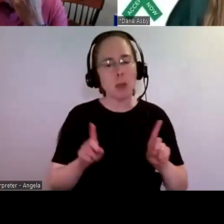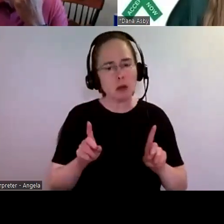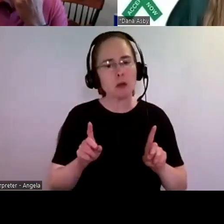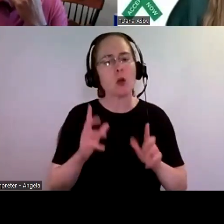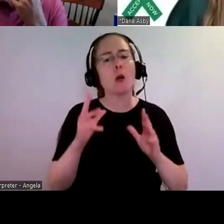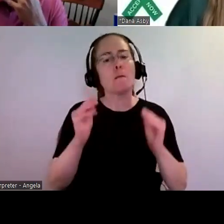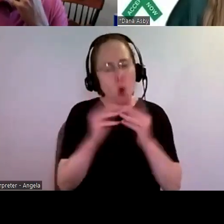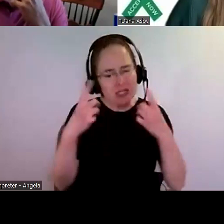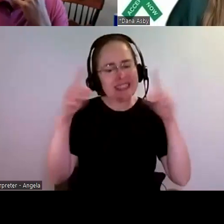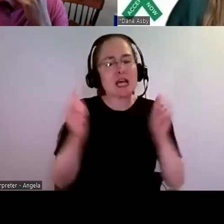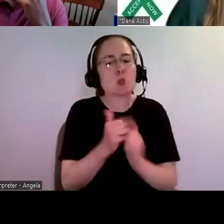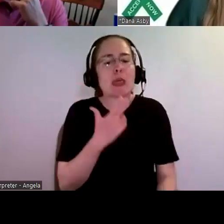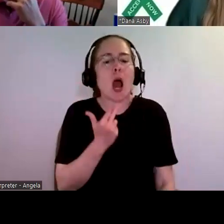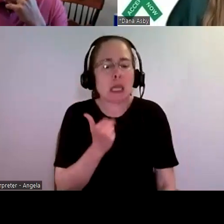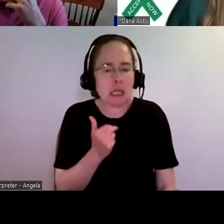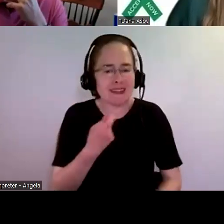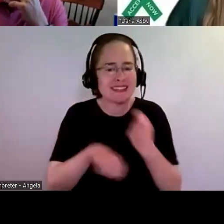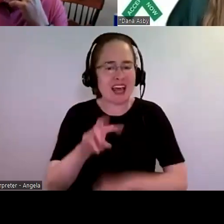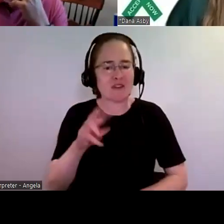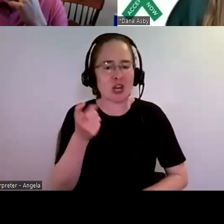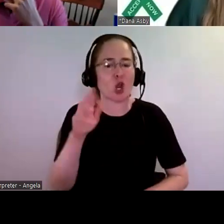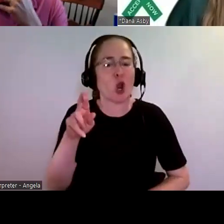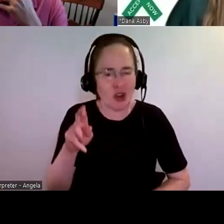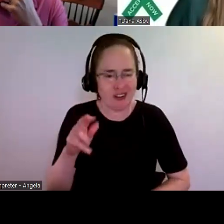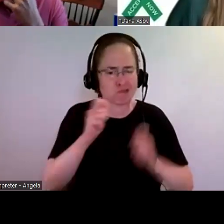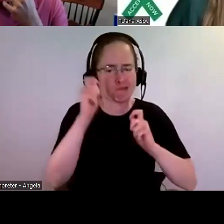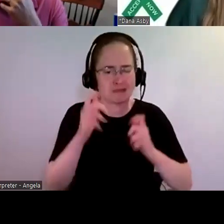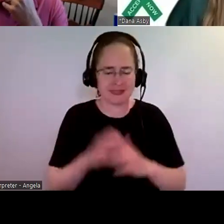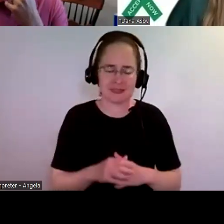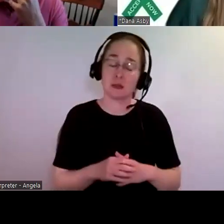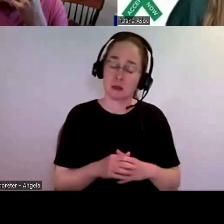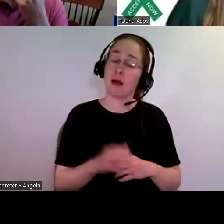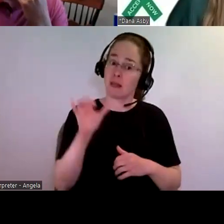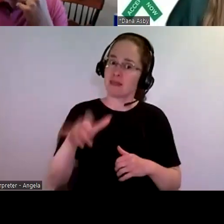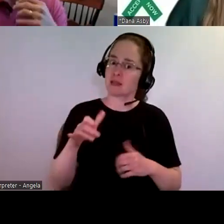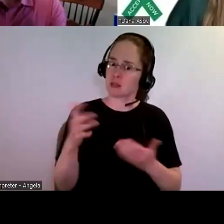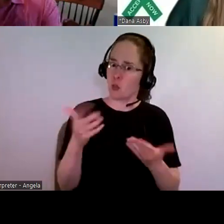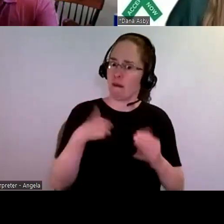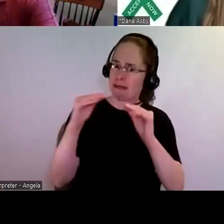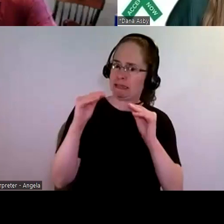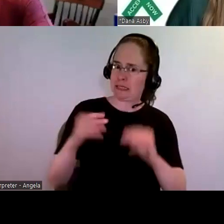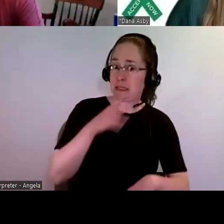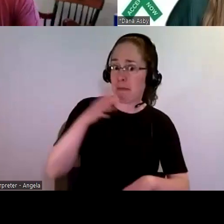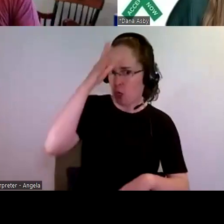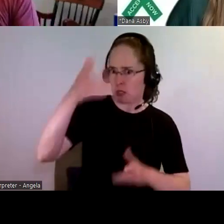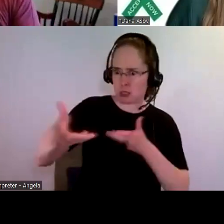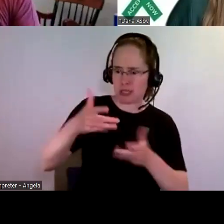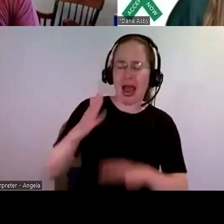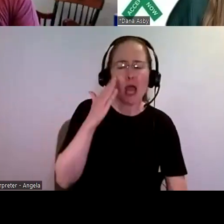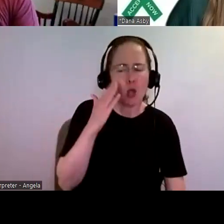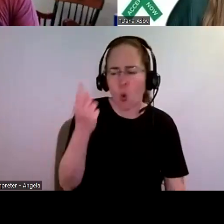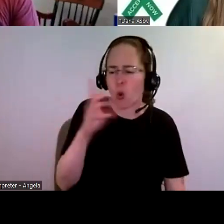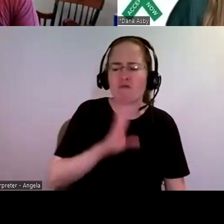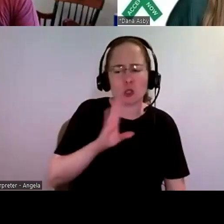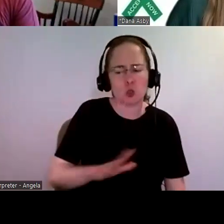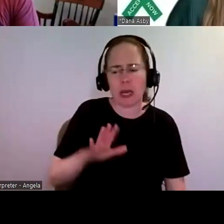So this is a part of the facilitation that I help with the parents that I deal with. Is I know you're frustrated and